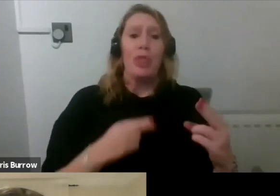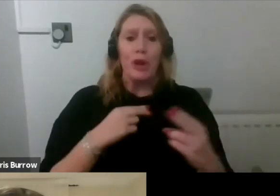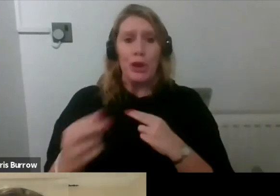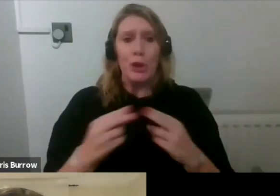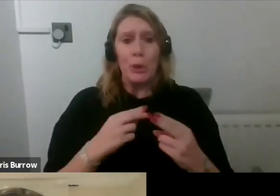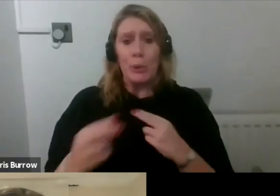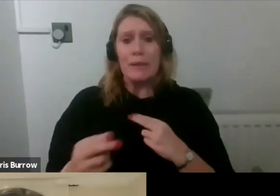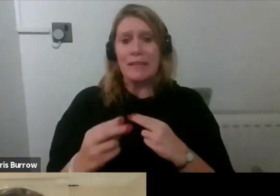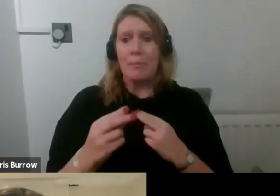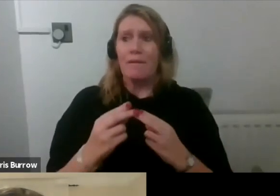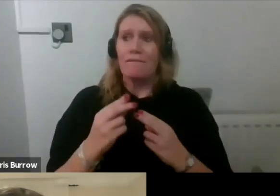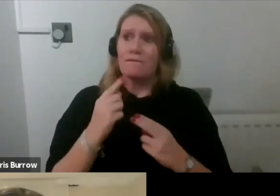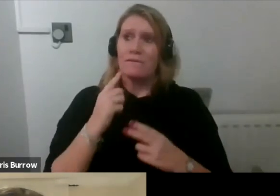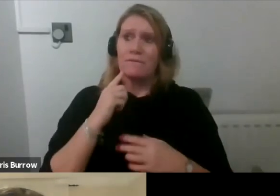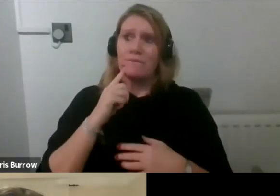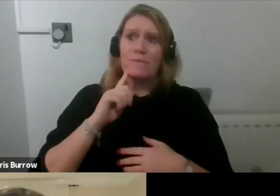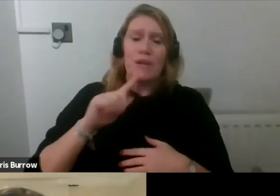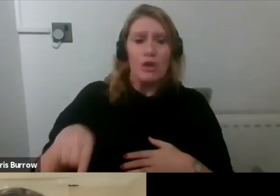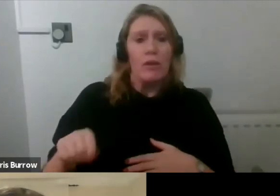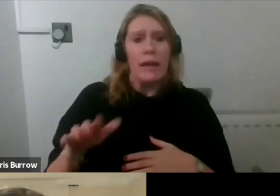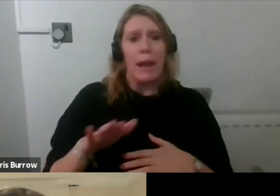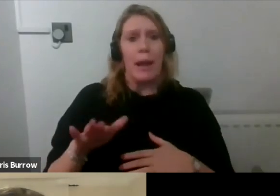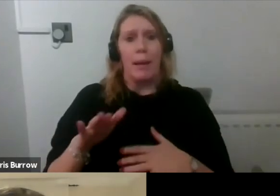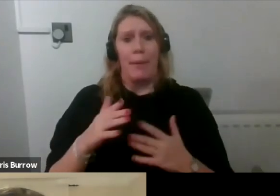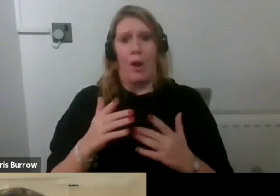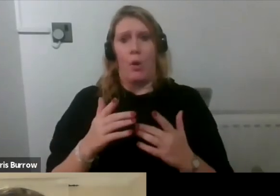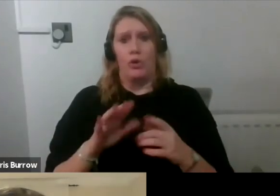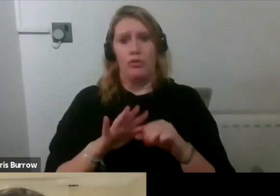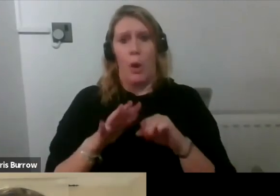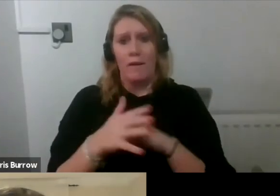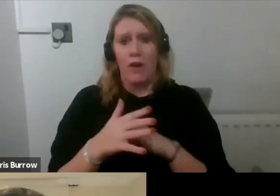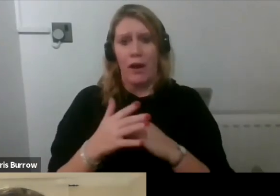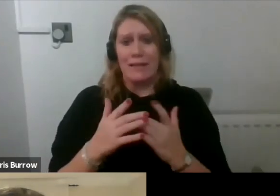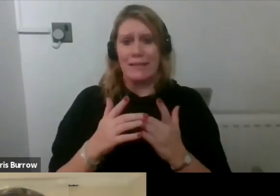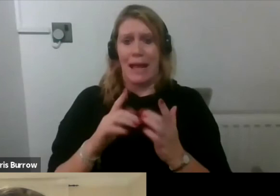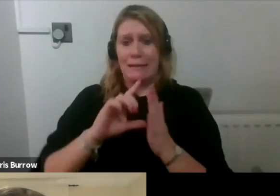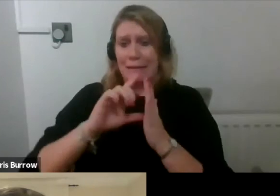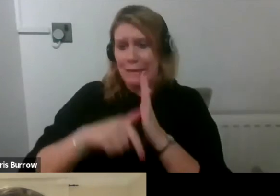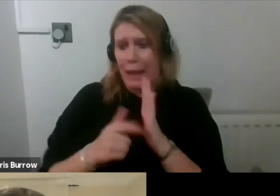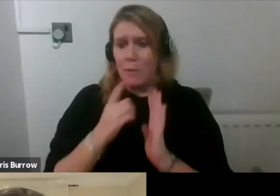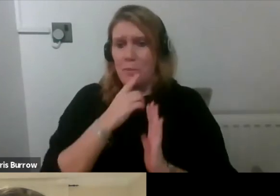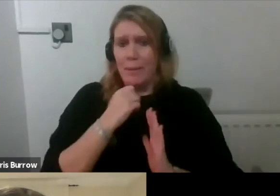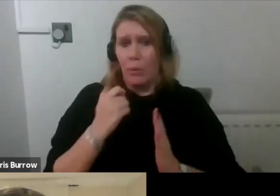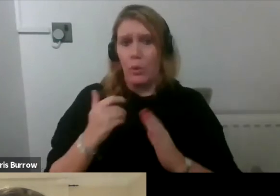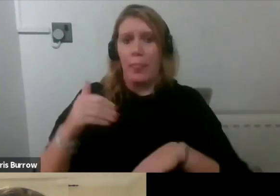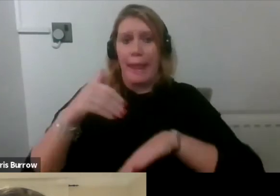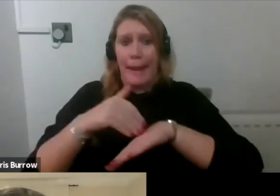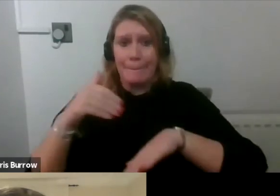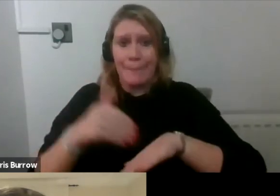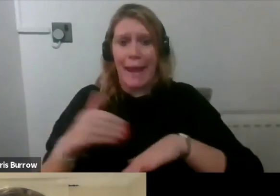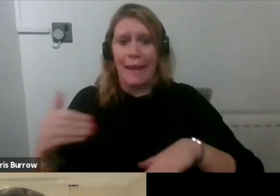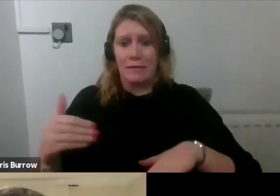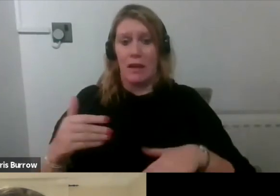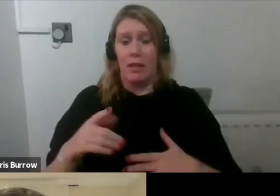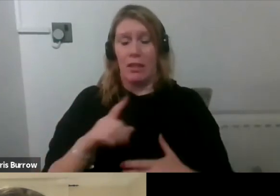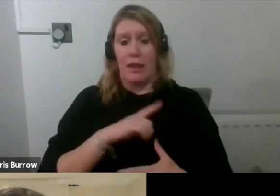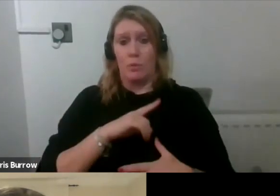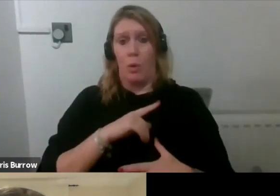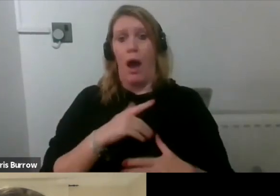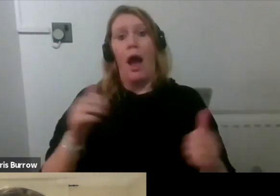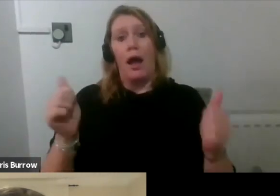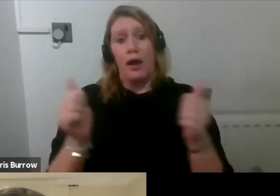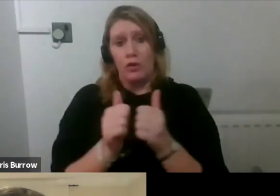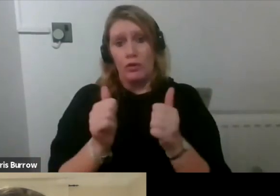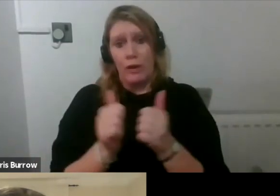about COVID. And yeah, absolutely, I couldn't agree with you more, Pamela. We're going to have to leave